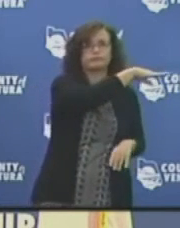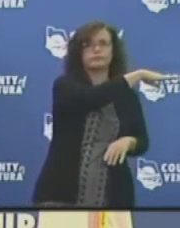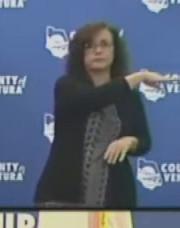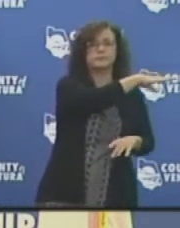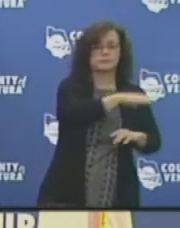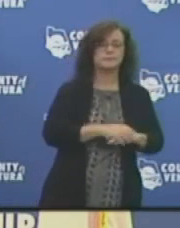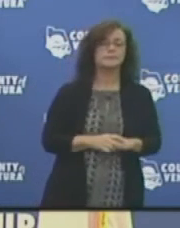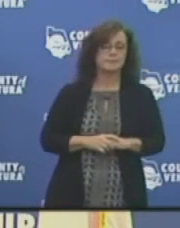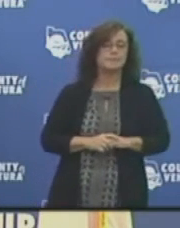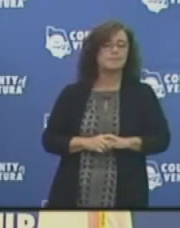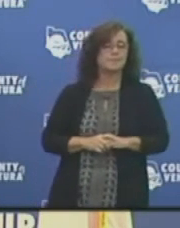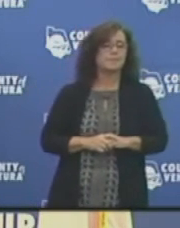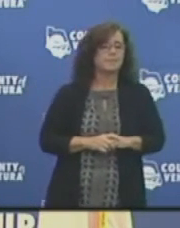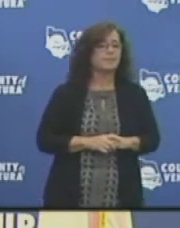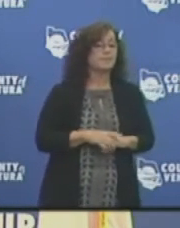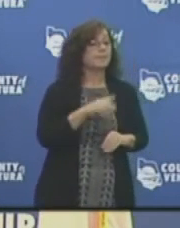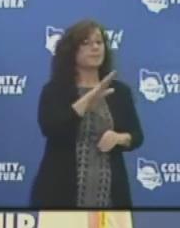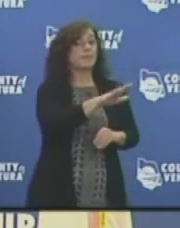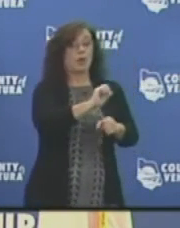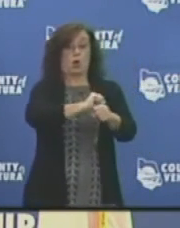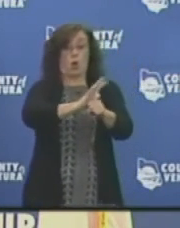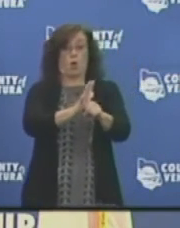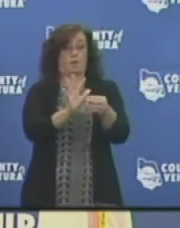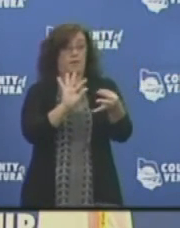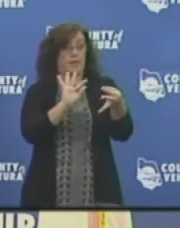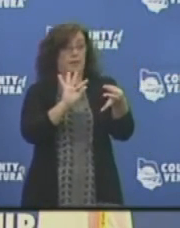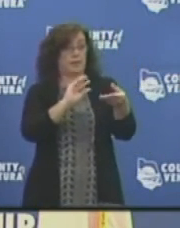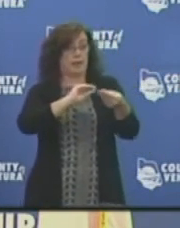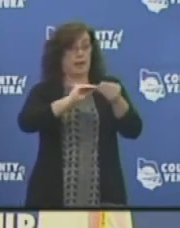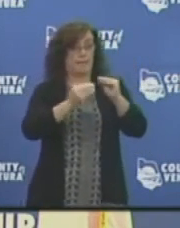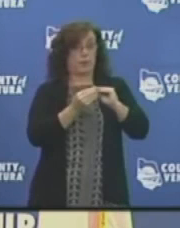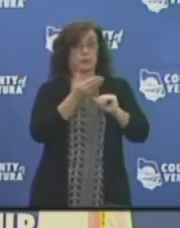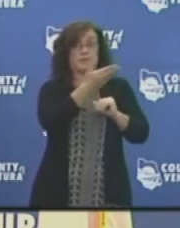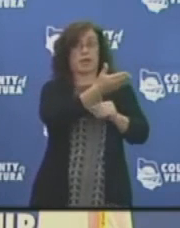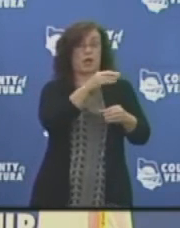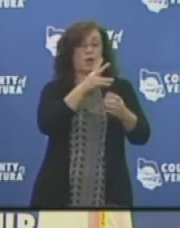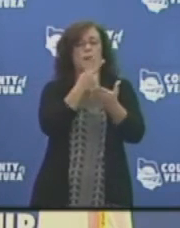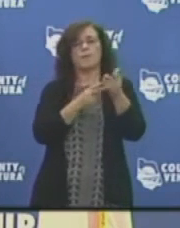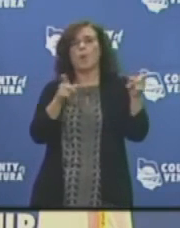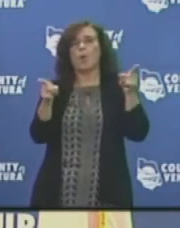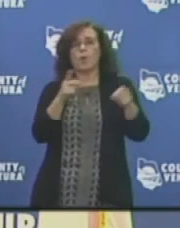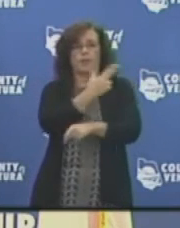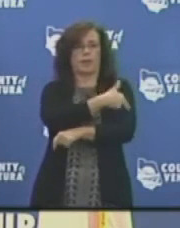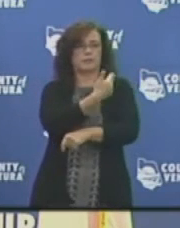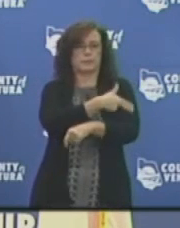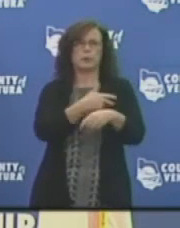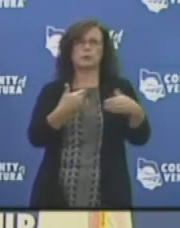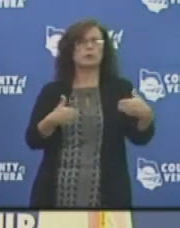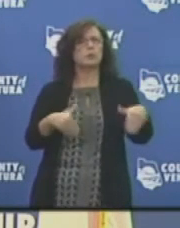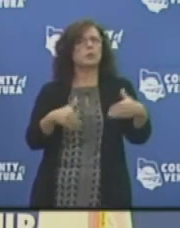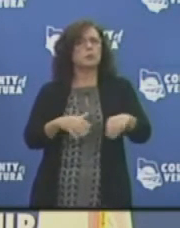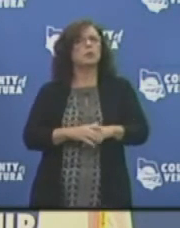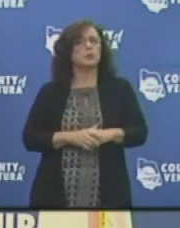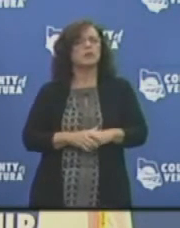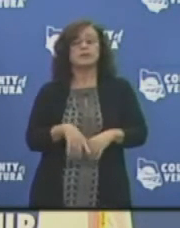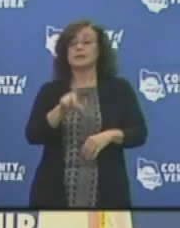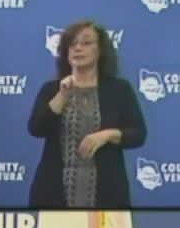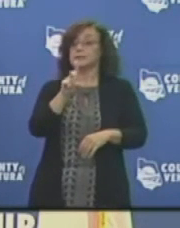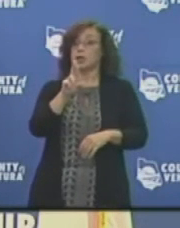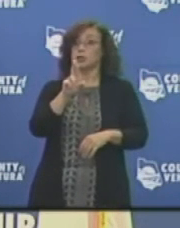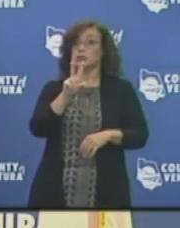COVID patients or COVID numbers in our hospitals are surging. Dr. Levin reflected the numbers in the